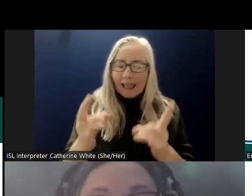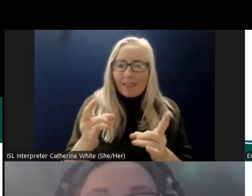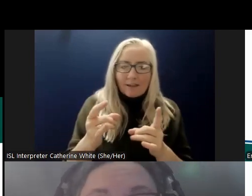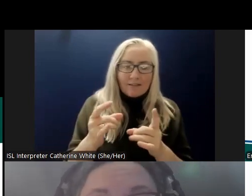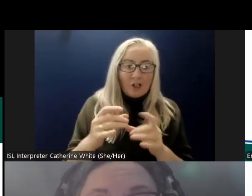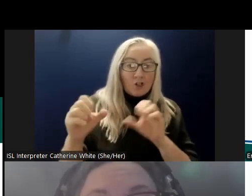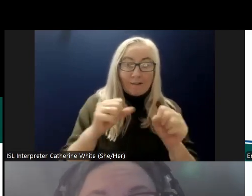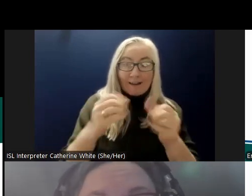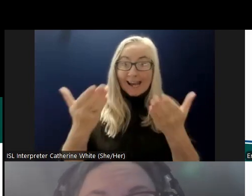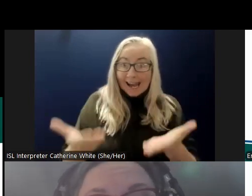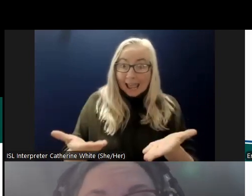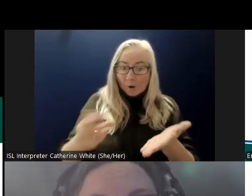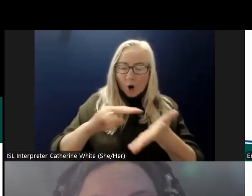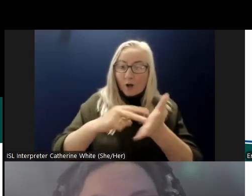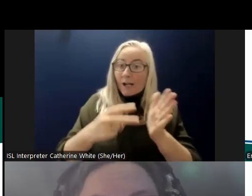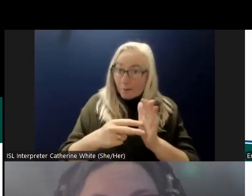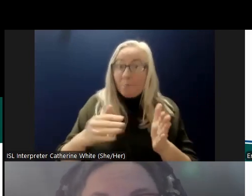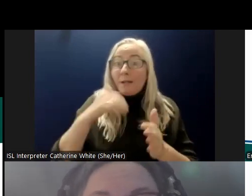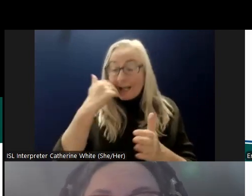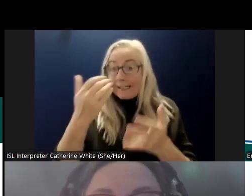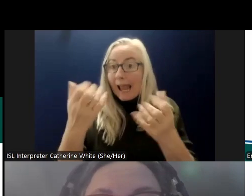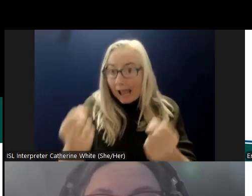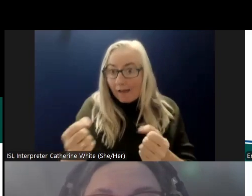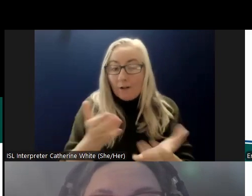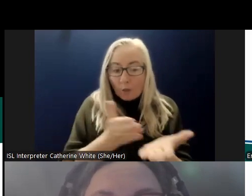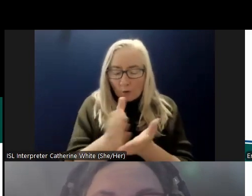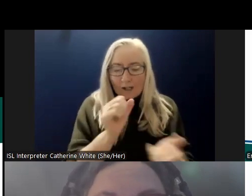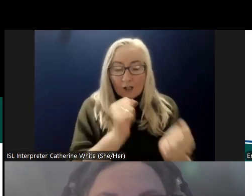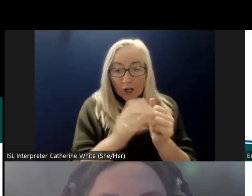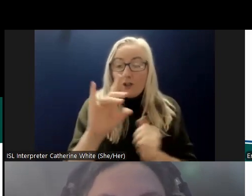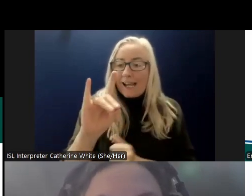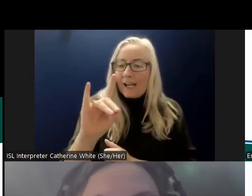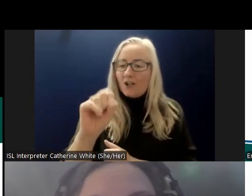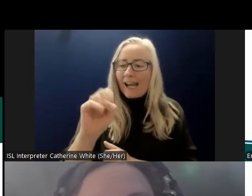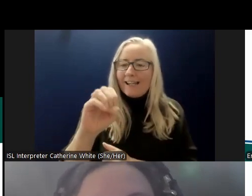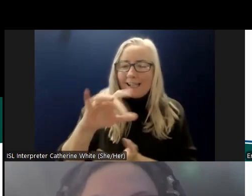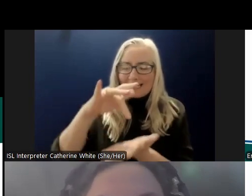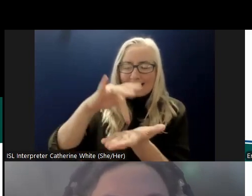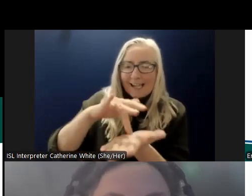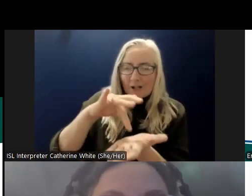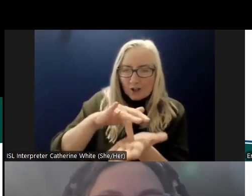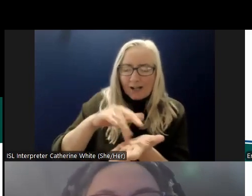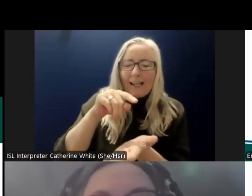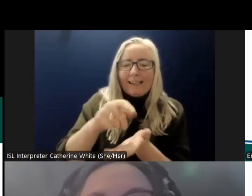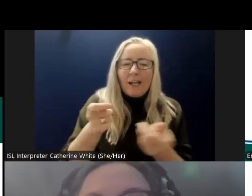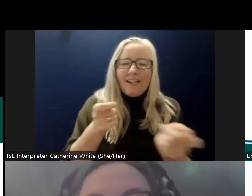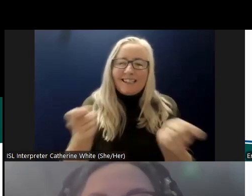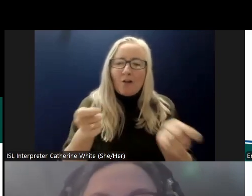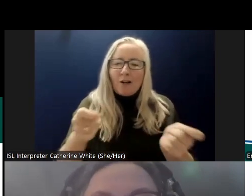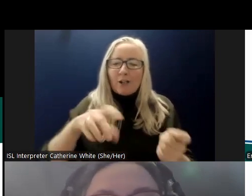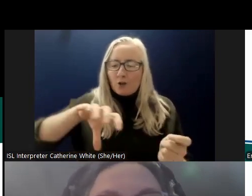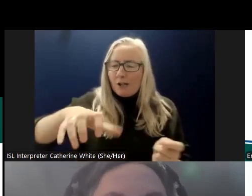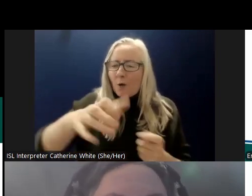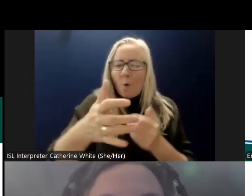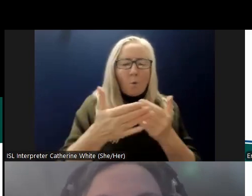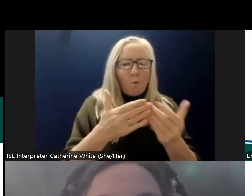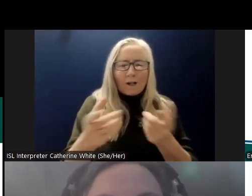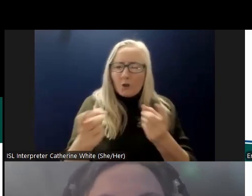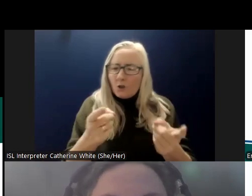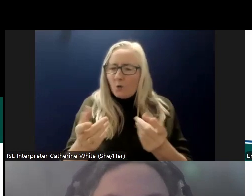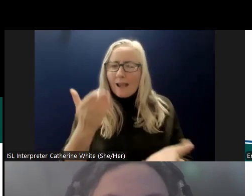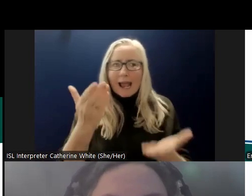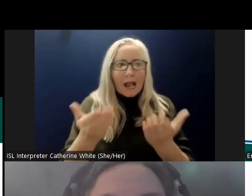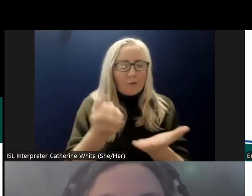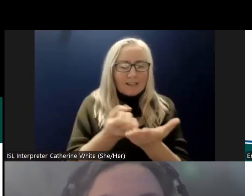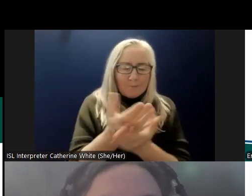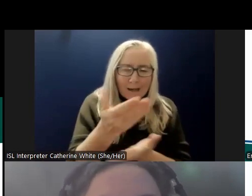now organised because things have changed. So the HSE Centre, which used to direct the regions as to what to do, how to spend